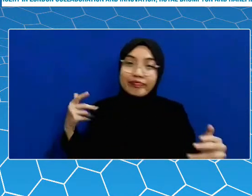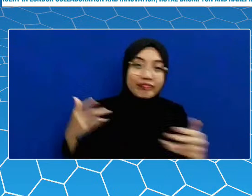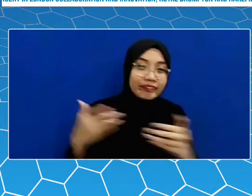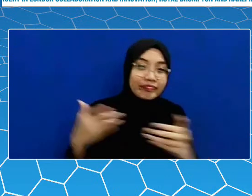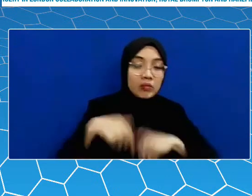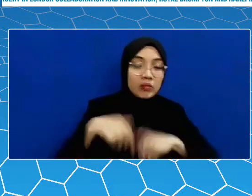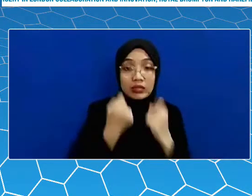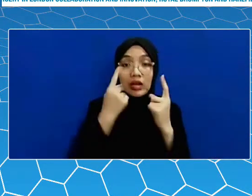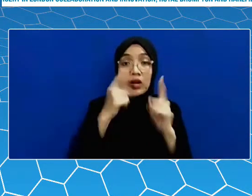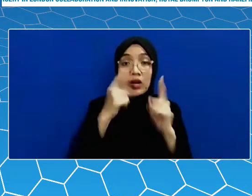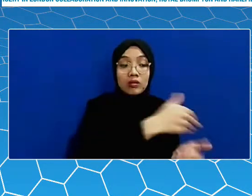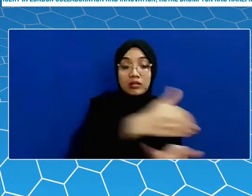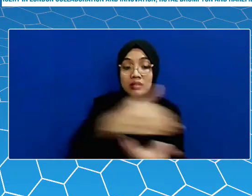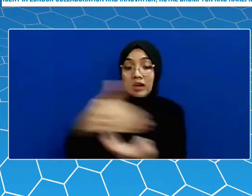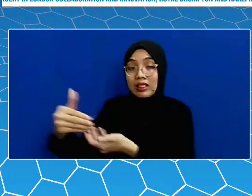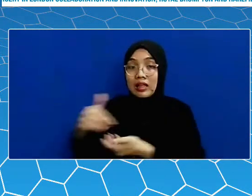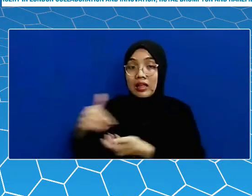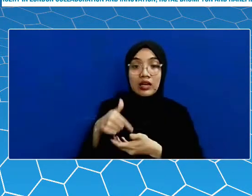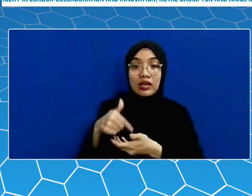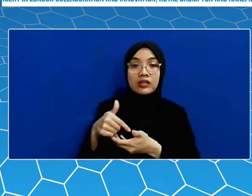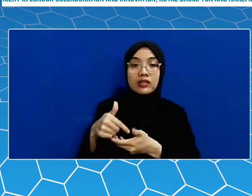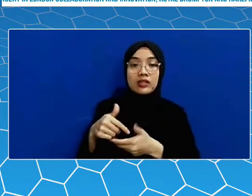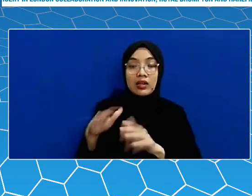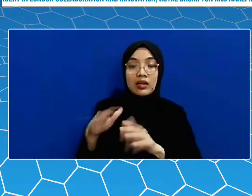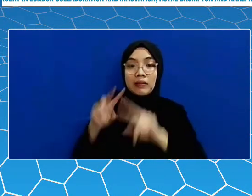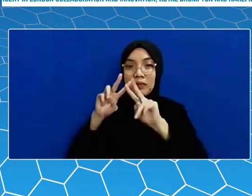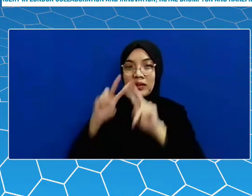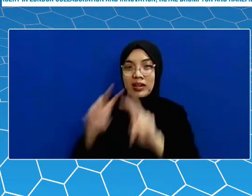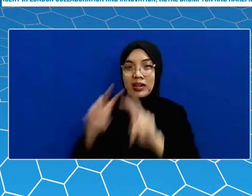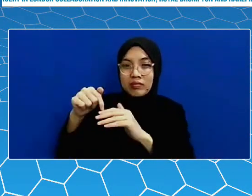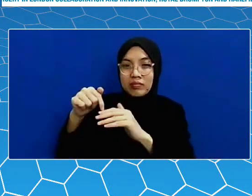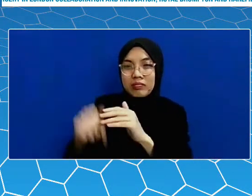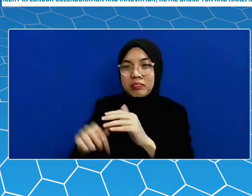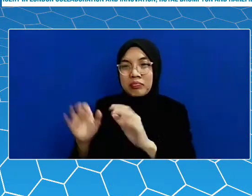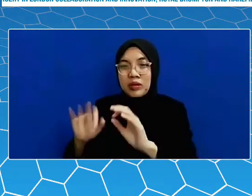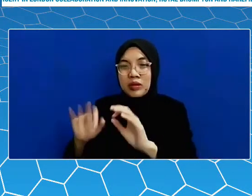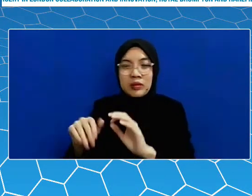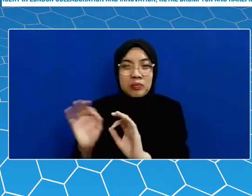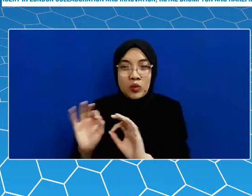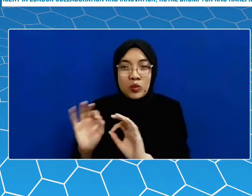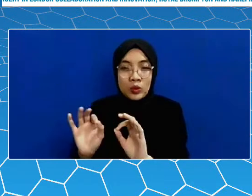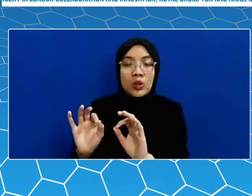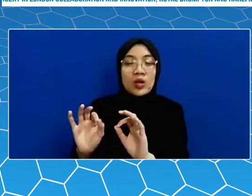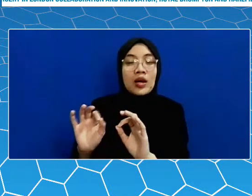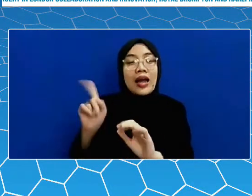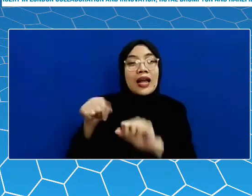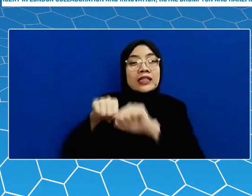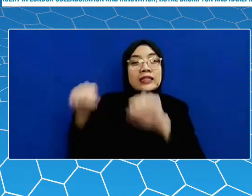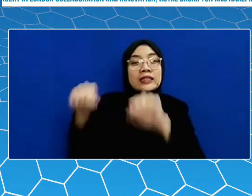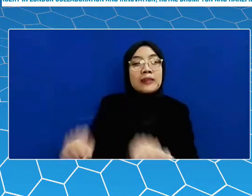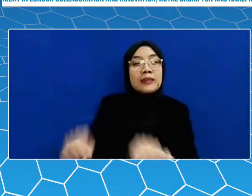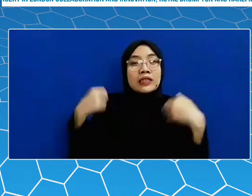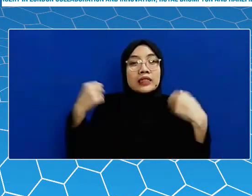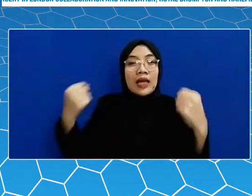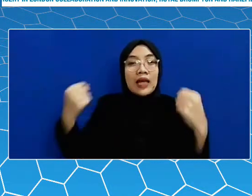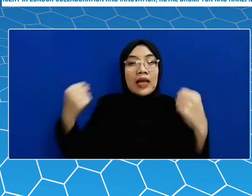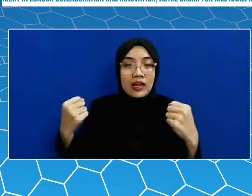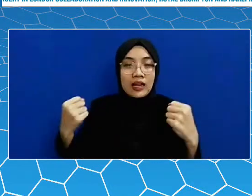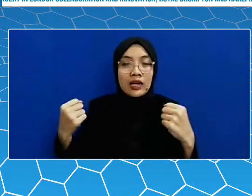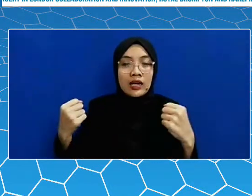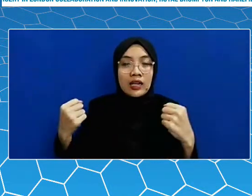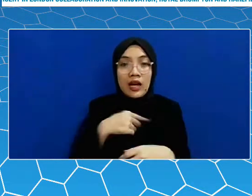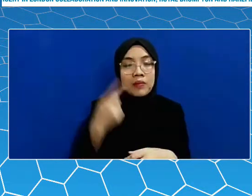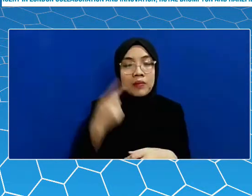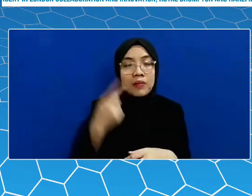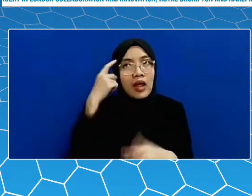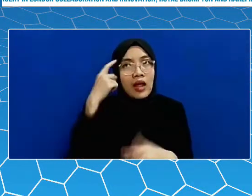right manner. But now we have something called the model health system. So you can think of what would you want